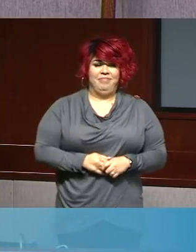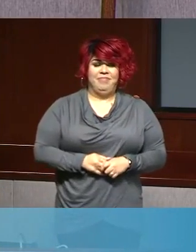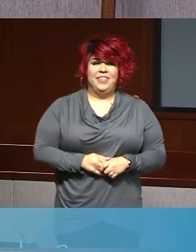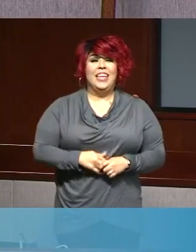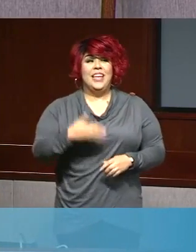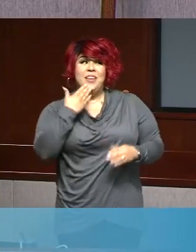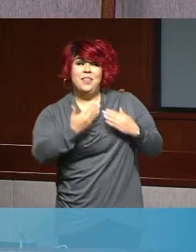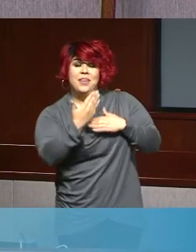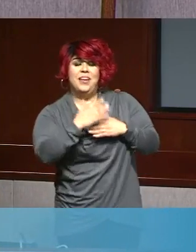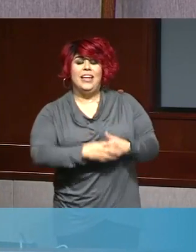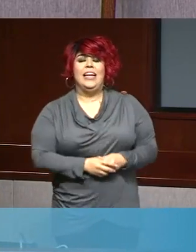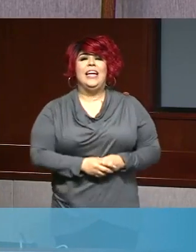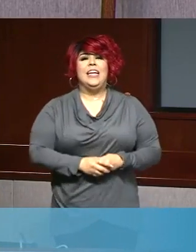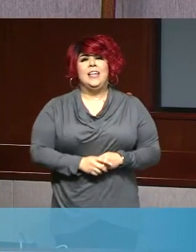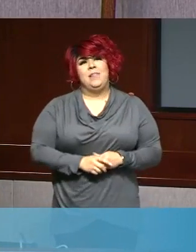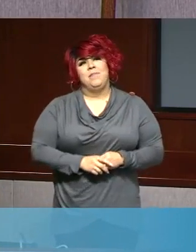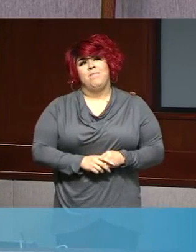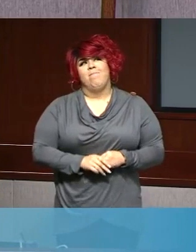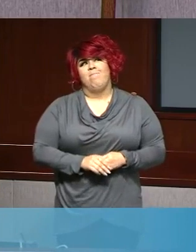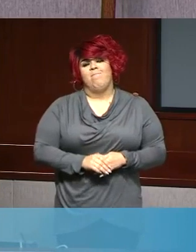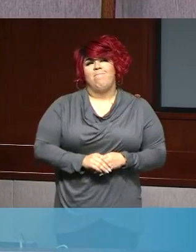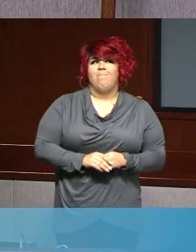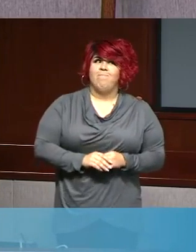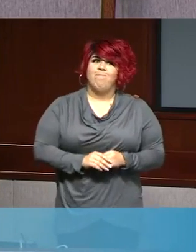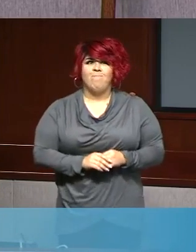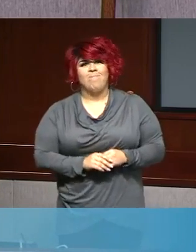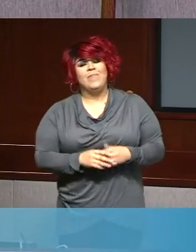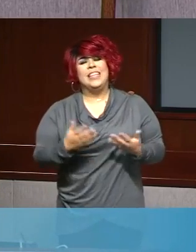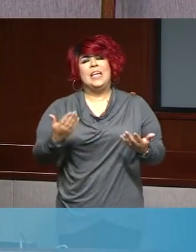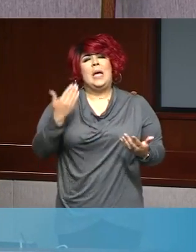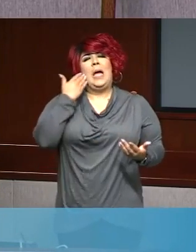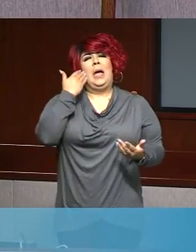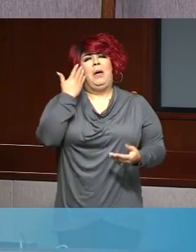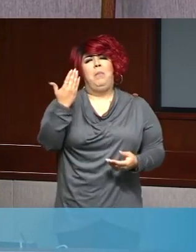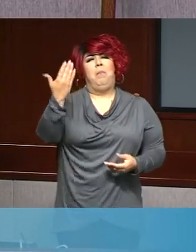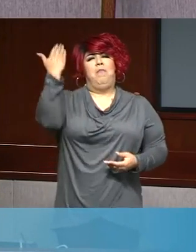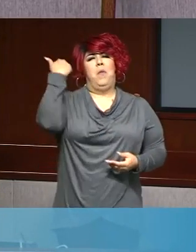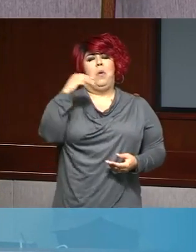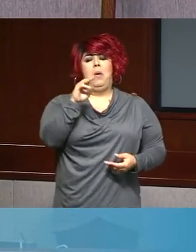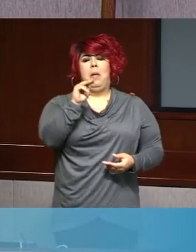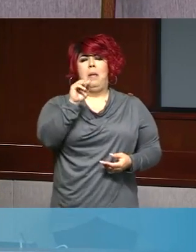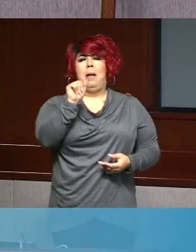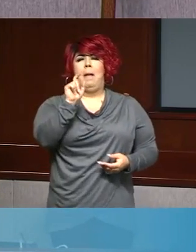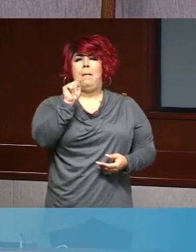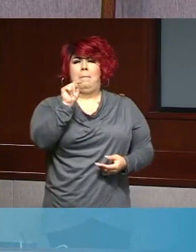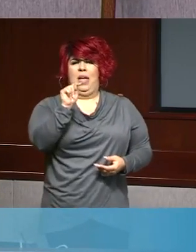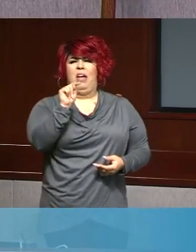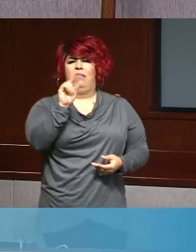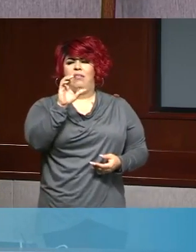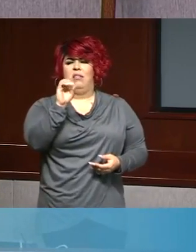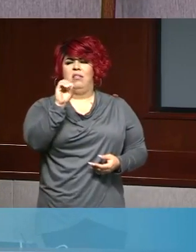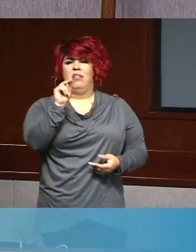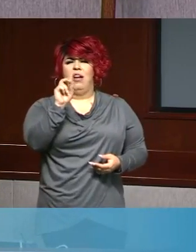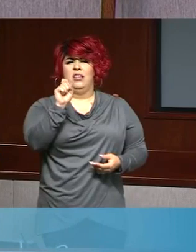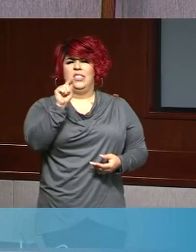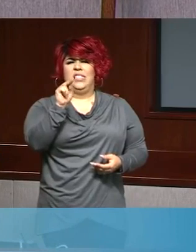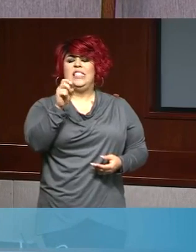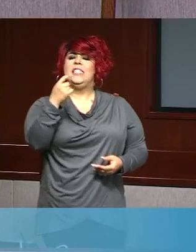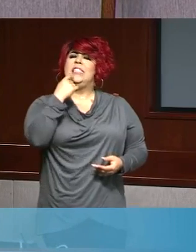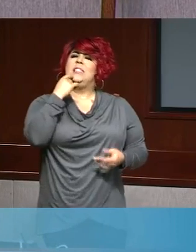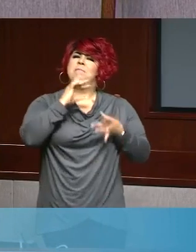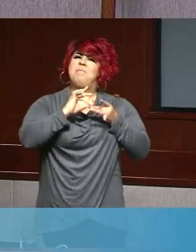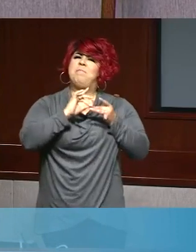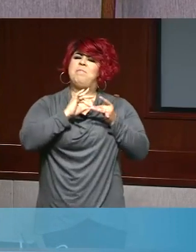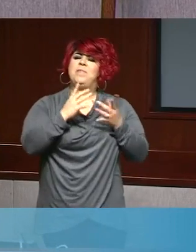morning, guys. So I know in previous weeks, Matt Constantine said that typically the